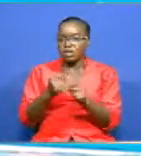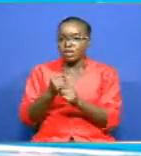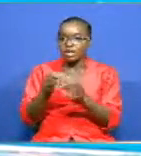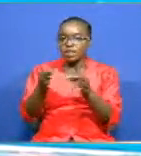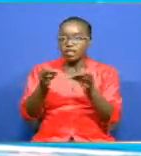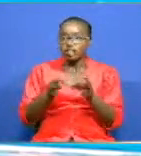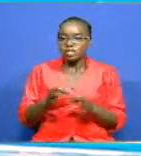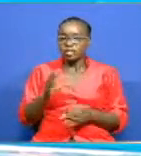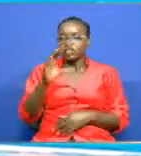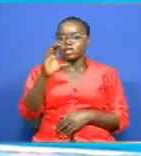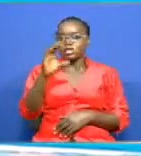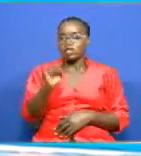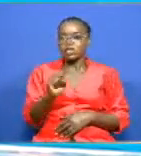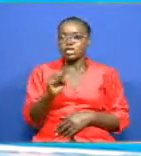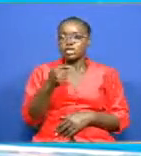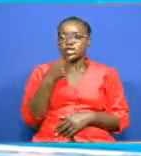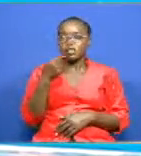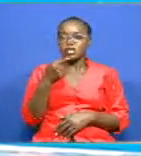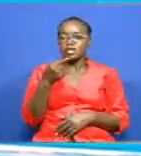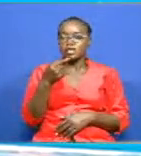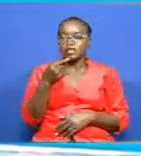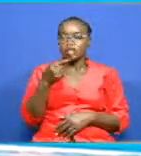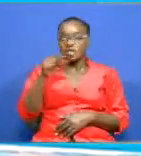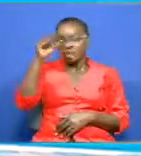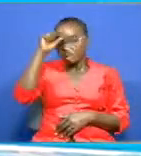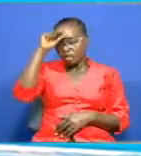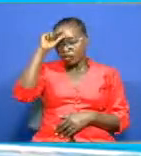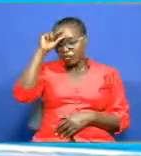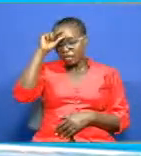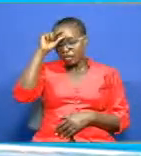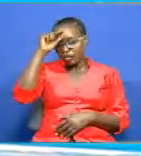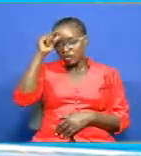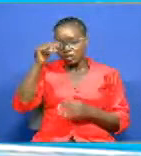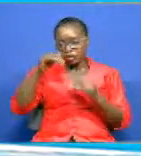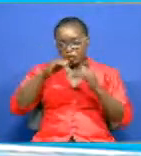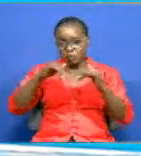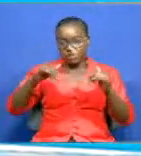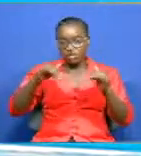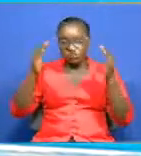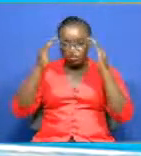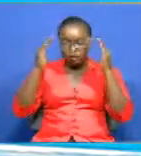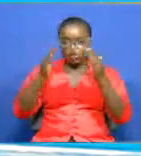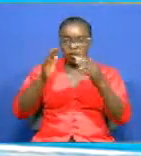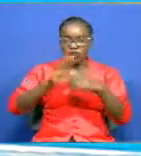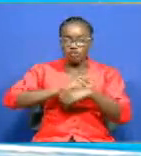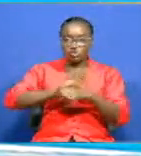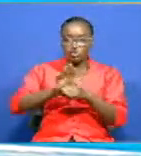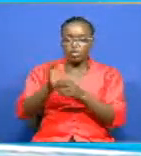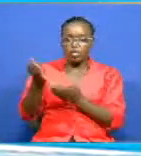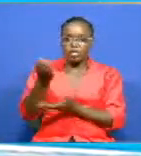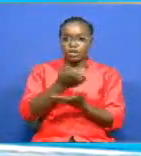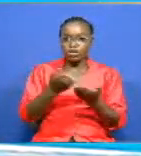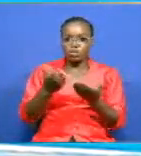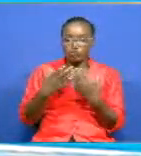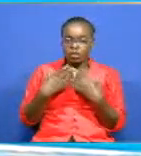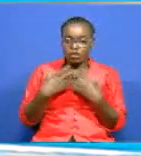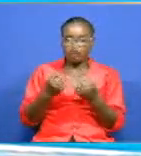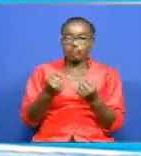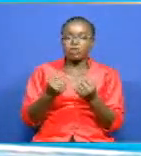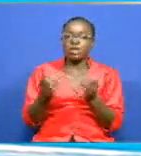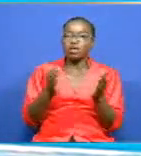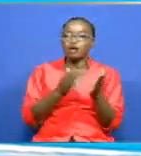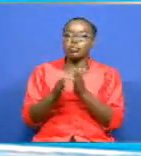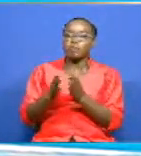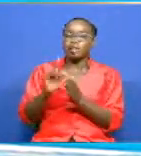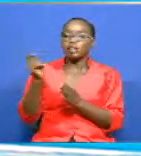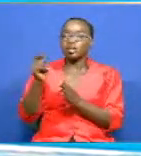Cabinet Secretary Ukuri Yatani said this would give the government the fiscal space to focus on the COVID-19 economic recovery strategy. Kenya